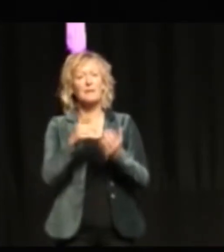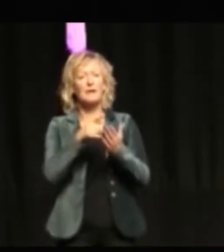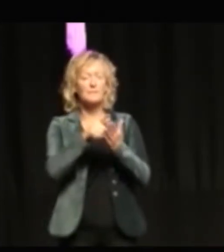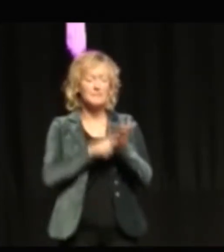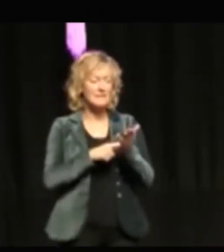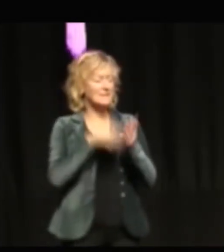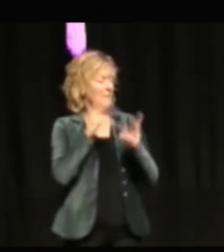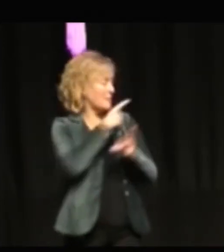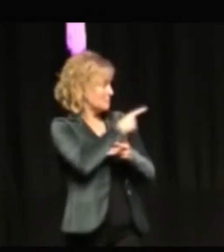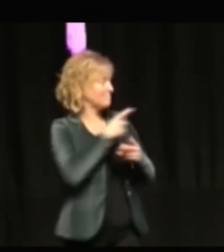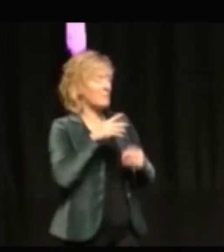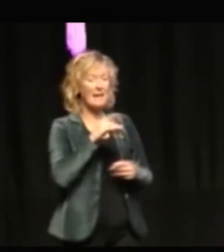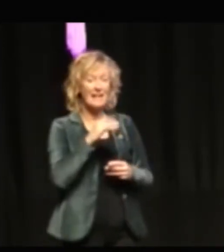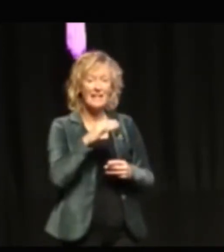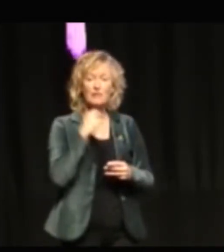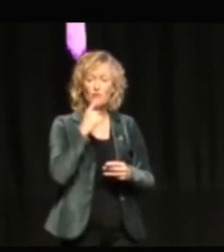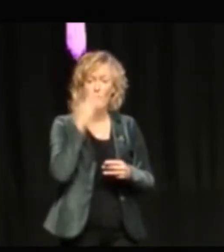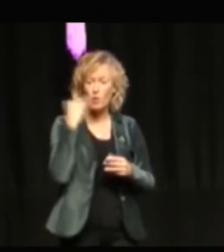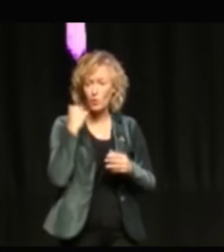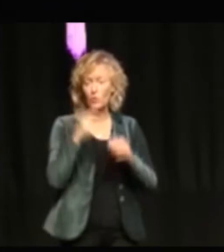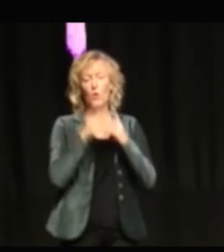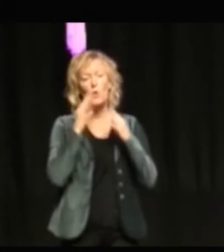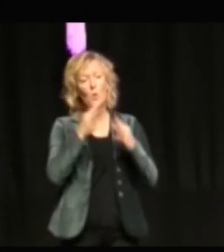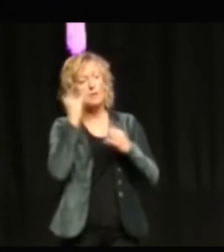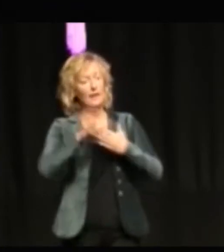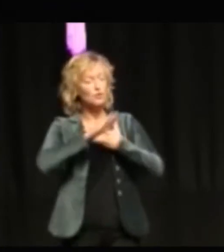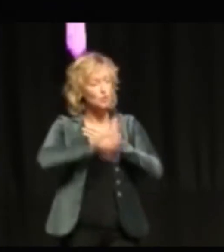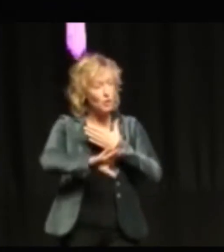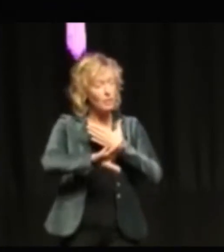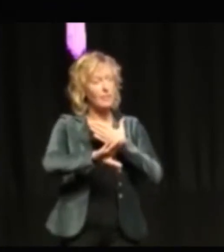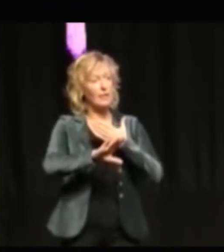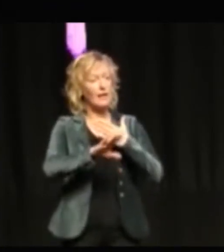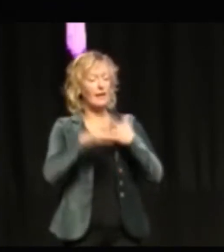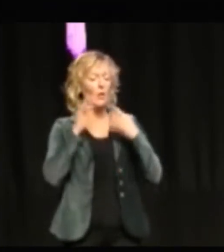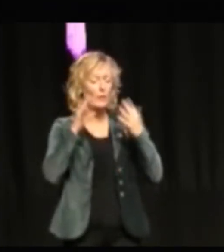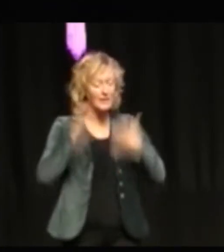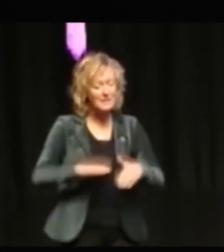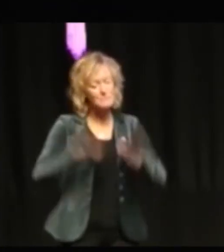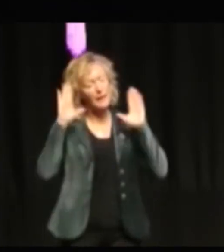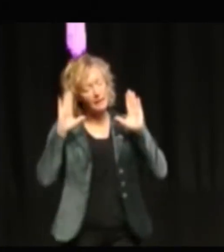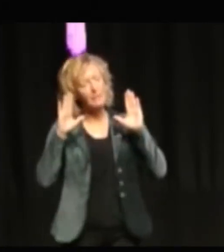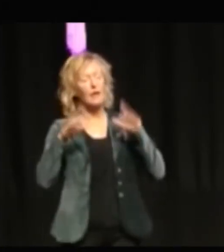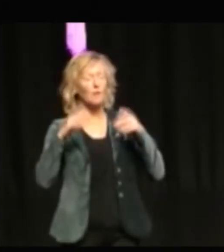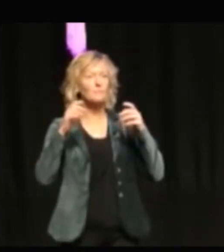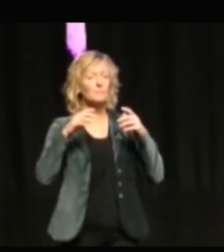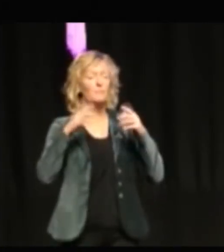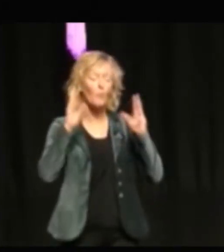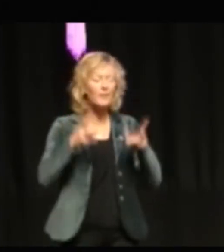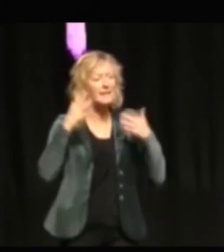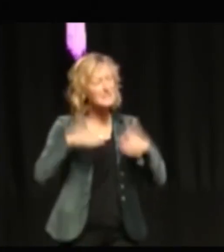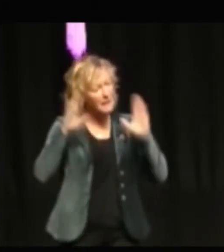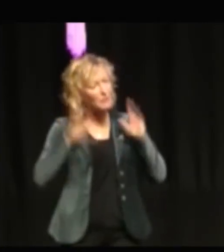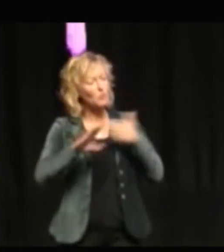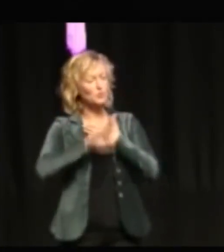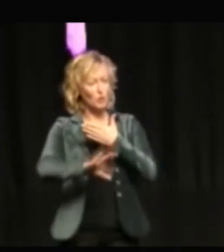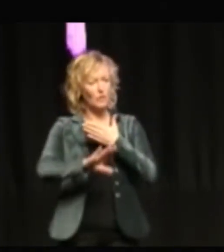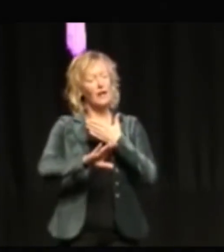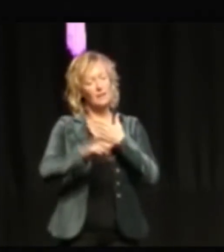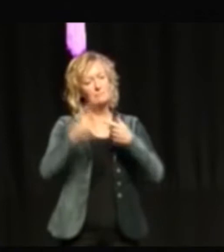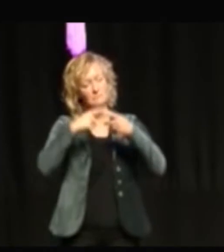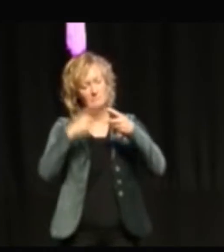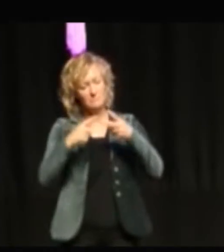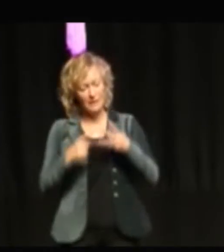things that Maria said, how to protect. How to respect, protect, and fulfill. So they actually